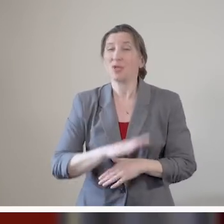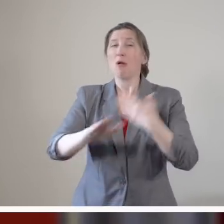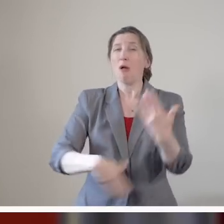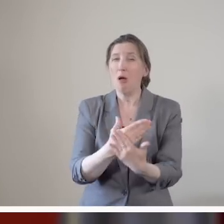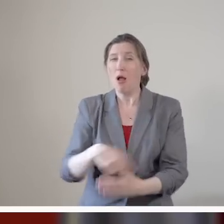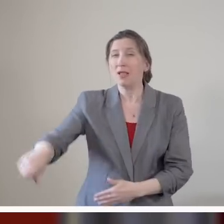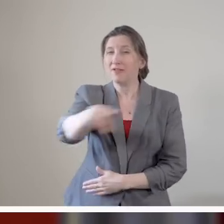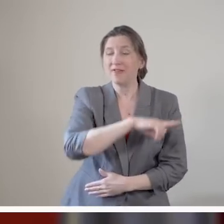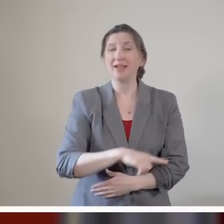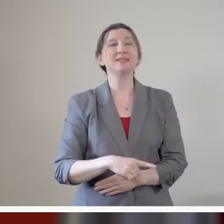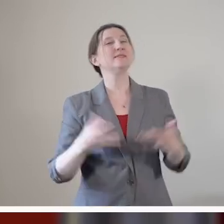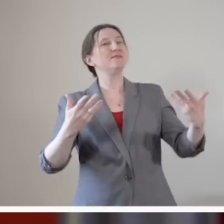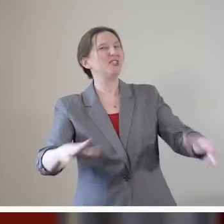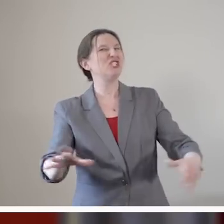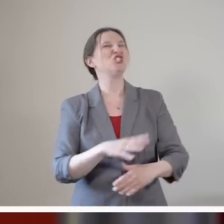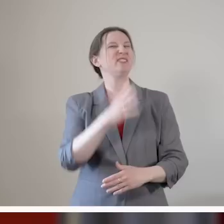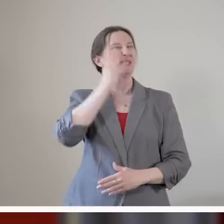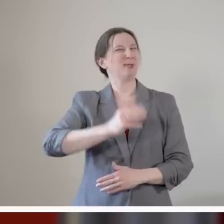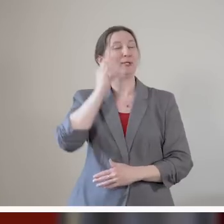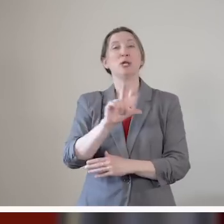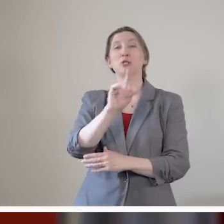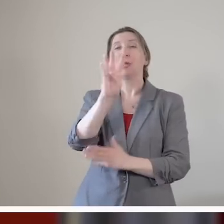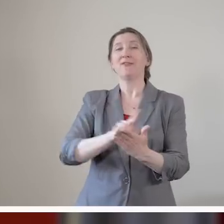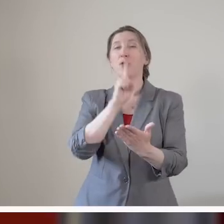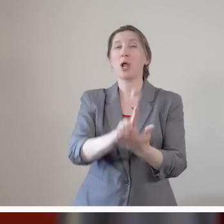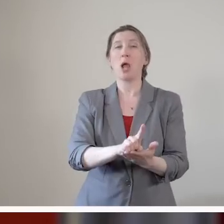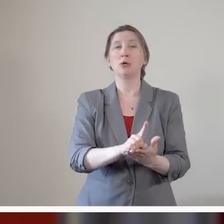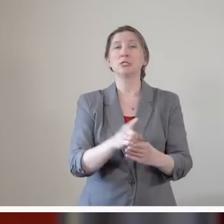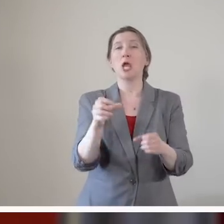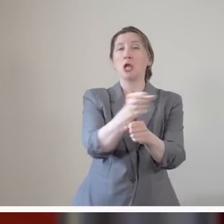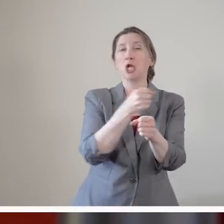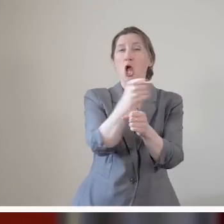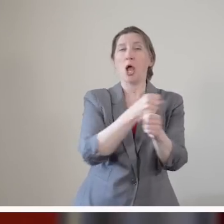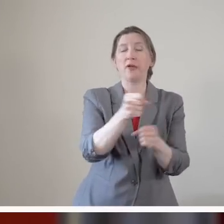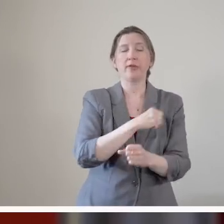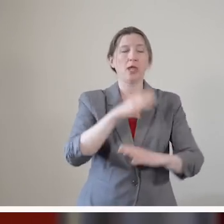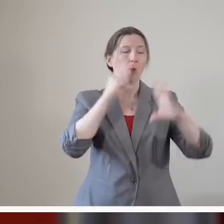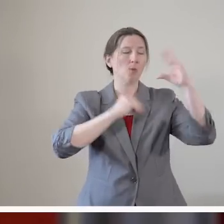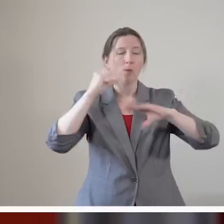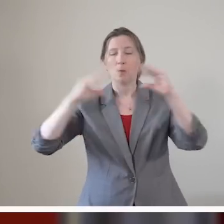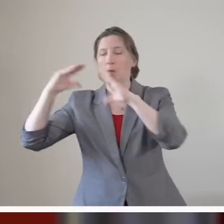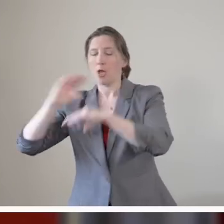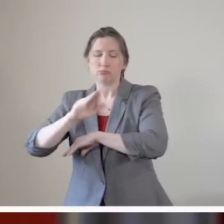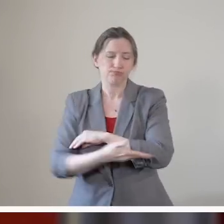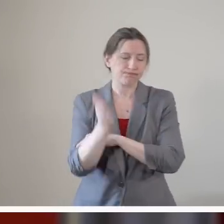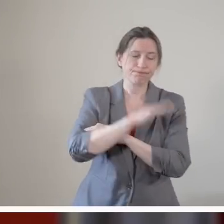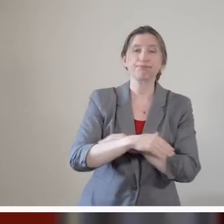arrest. All of us survived a 24-hour period where all we consumed was black